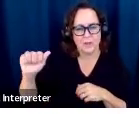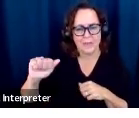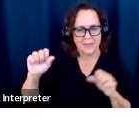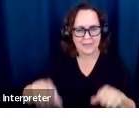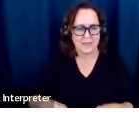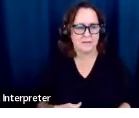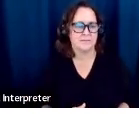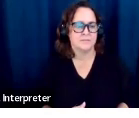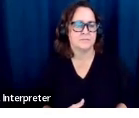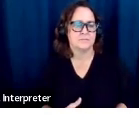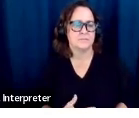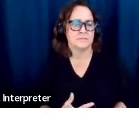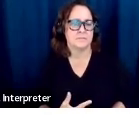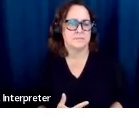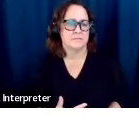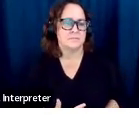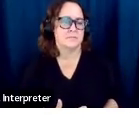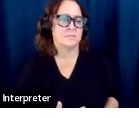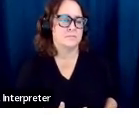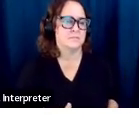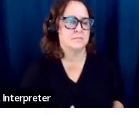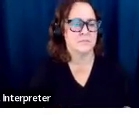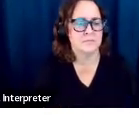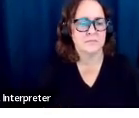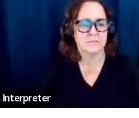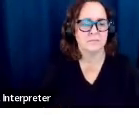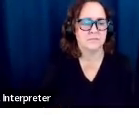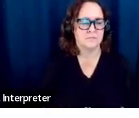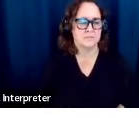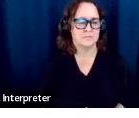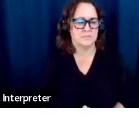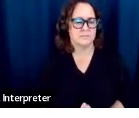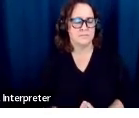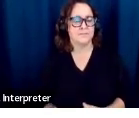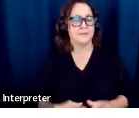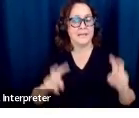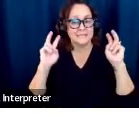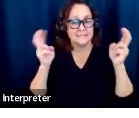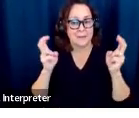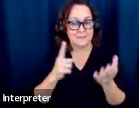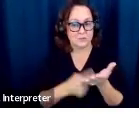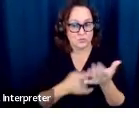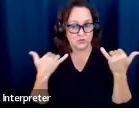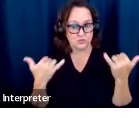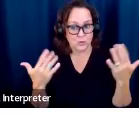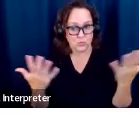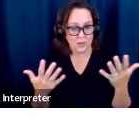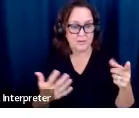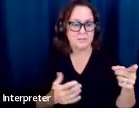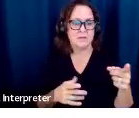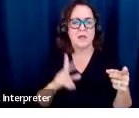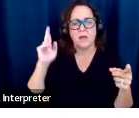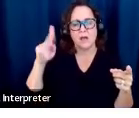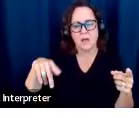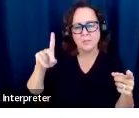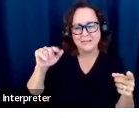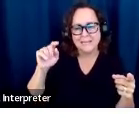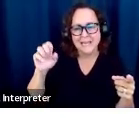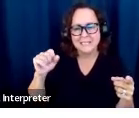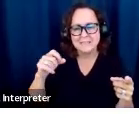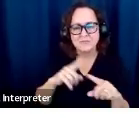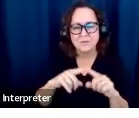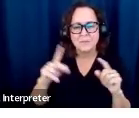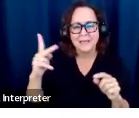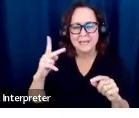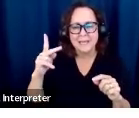So first off, I'm just going to go over kind of the topics for discussion today. So I will be talking through some of the updates that KDADS has made to